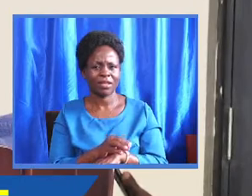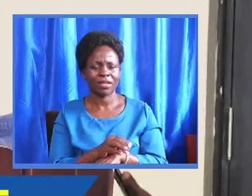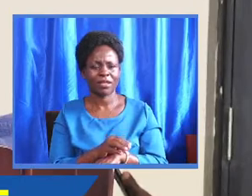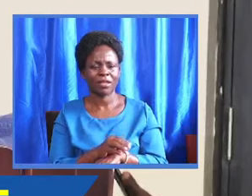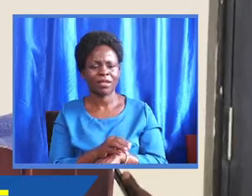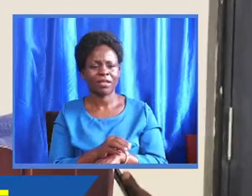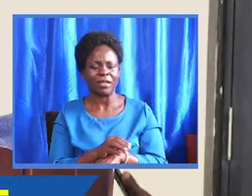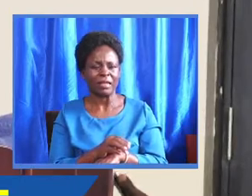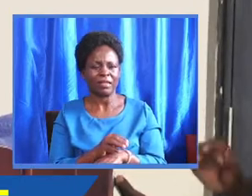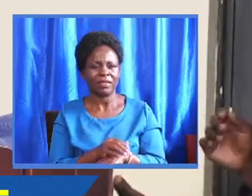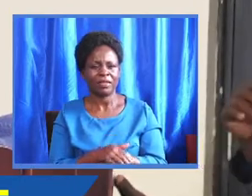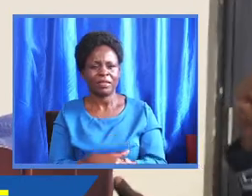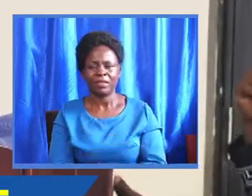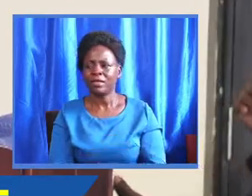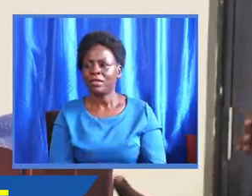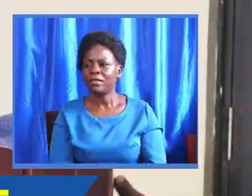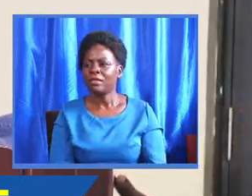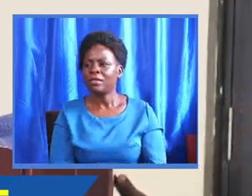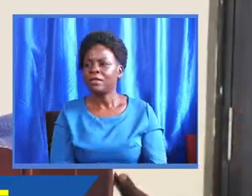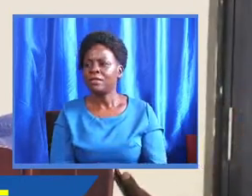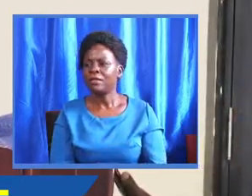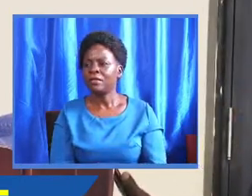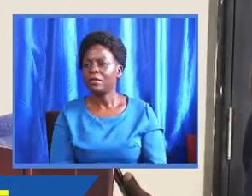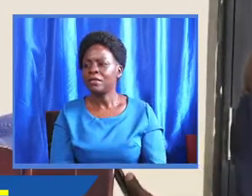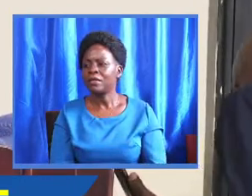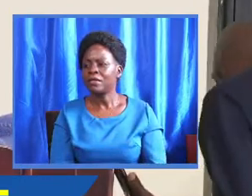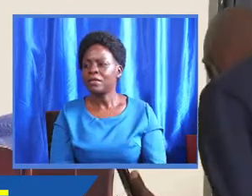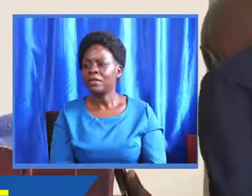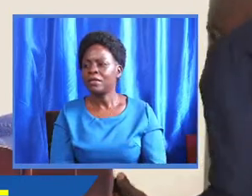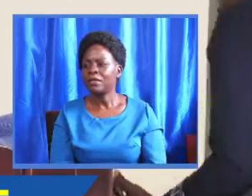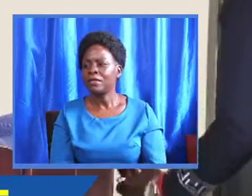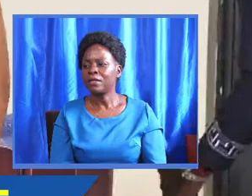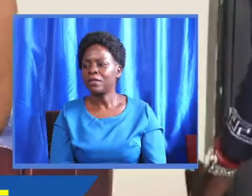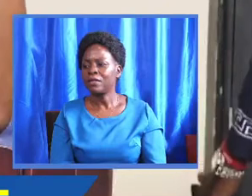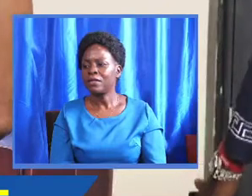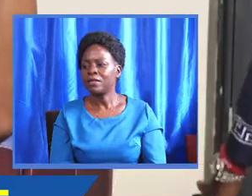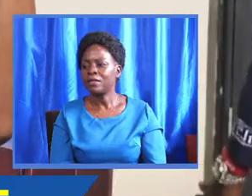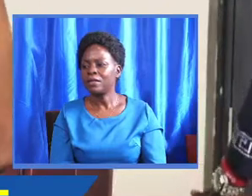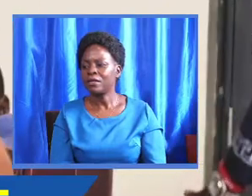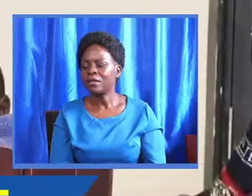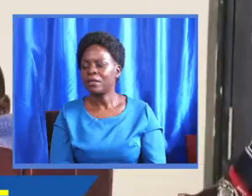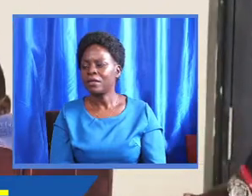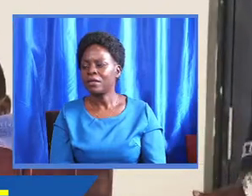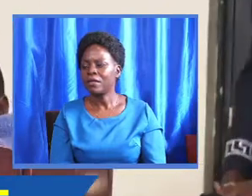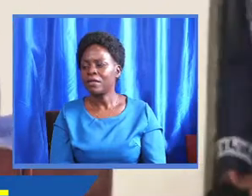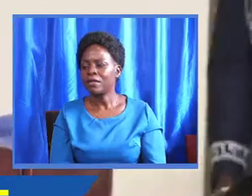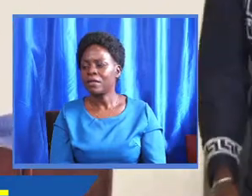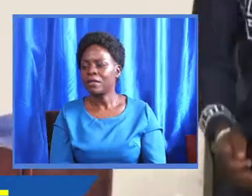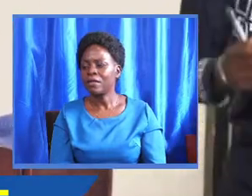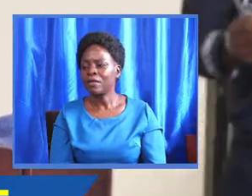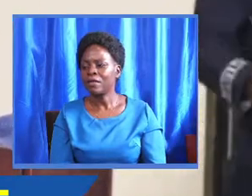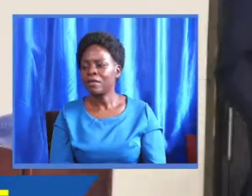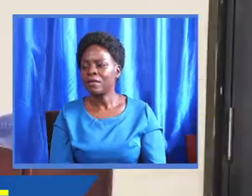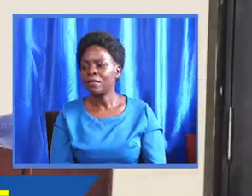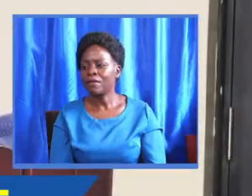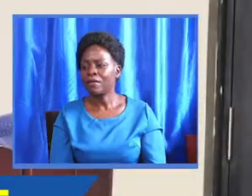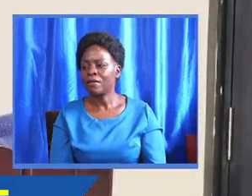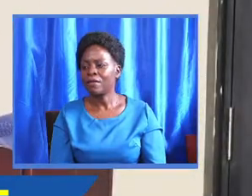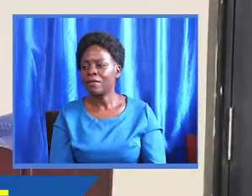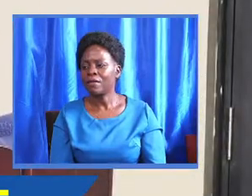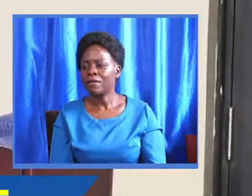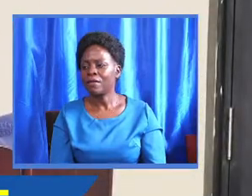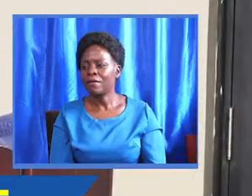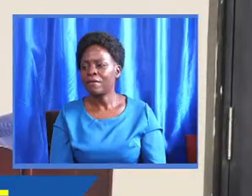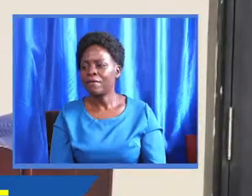I don't know if it's Irene who can help us with that, an advice to real estate owners who are being